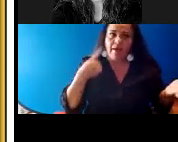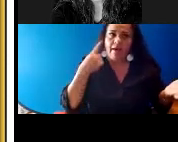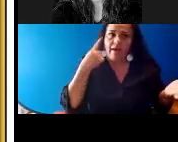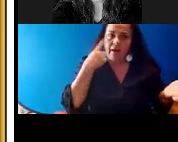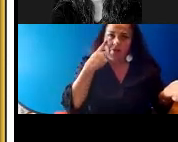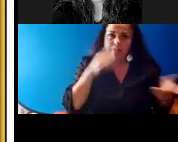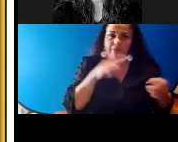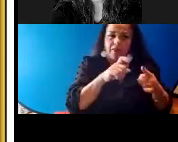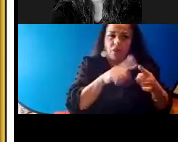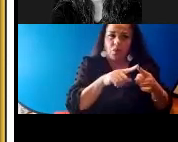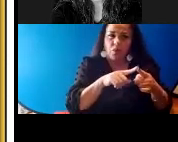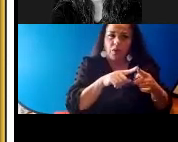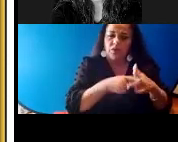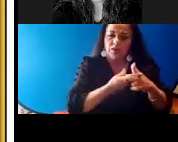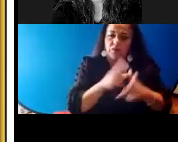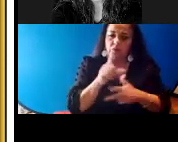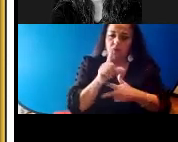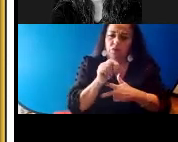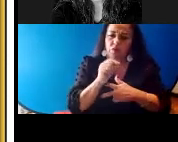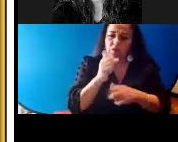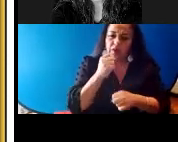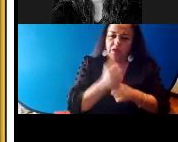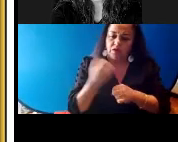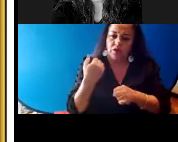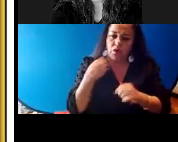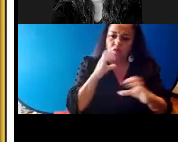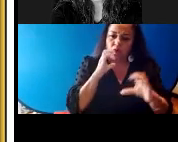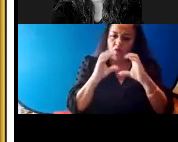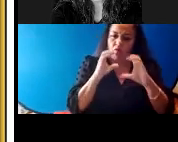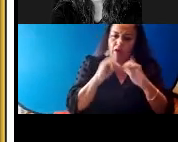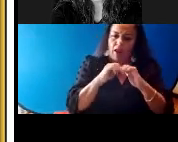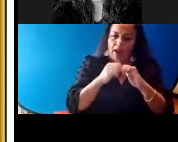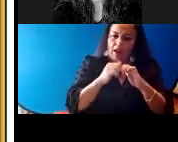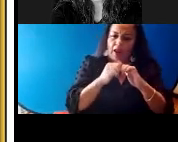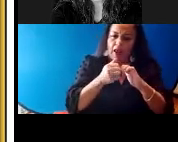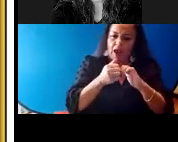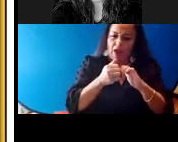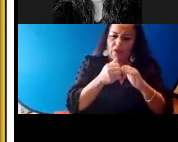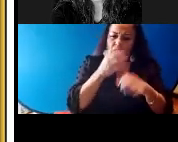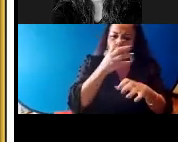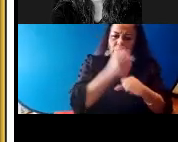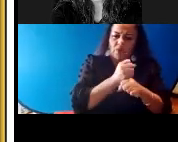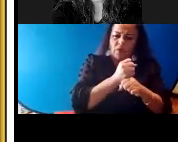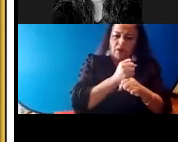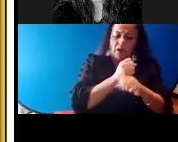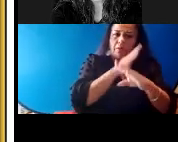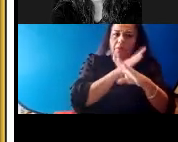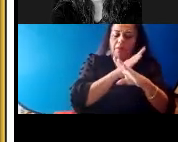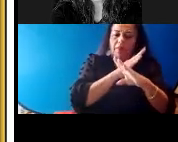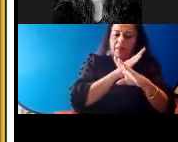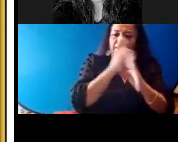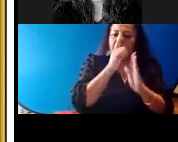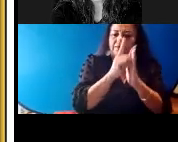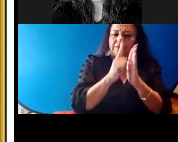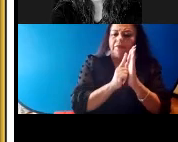we started 20 some odd years ago, the conversation was, well, how do you get a prosecutor and a public defender in the same room? Like,